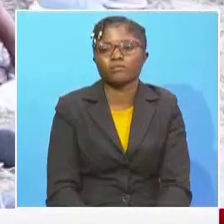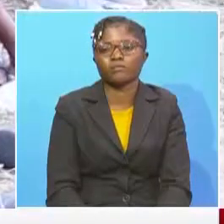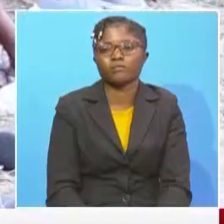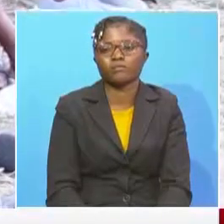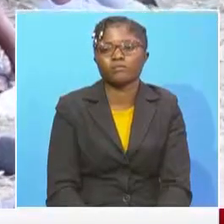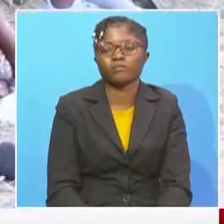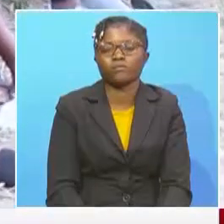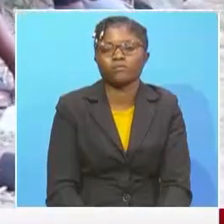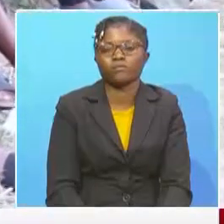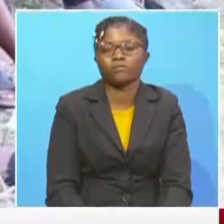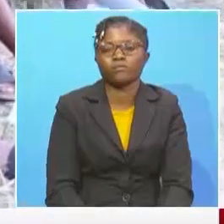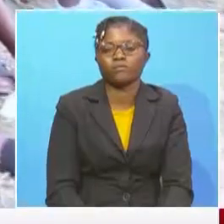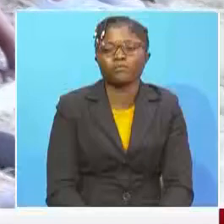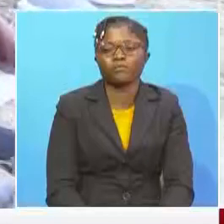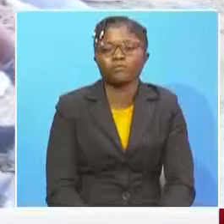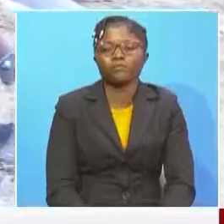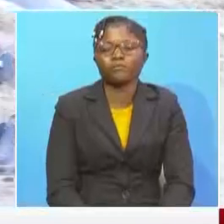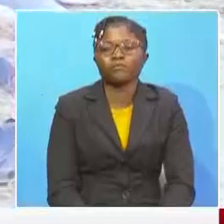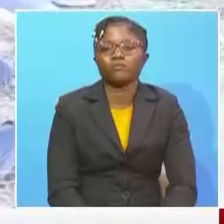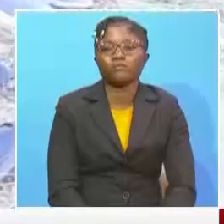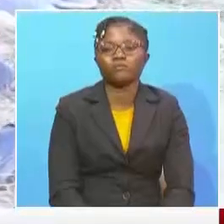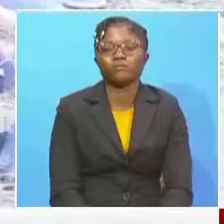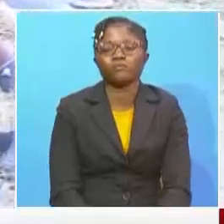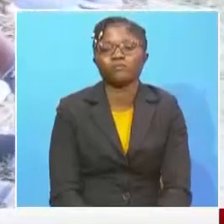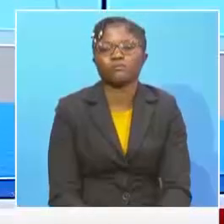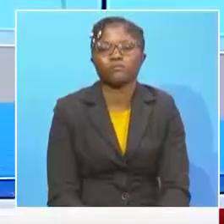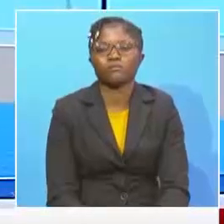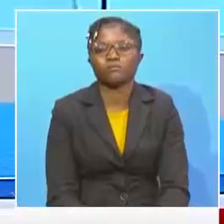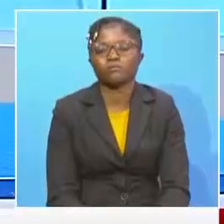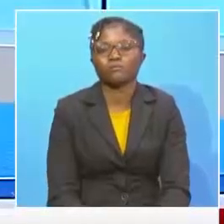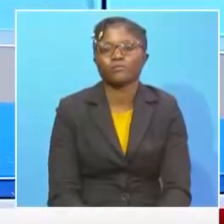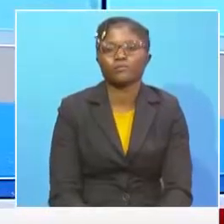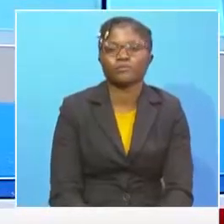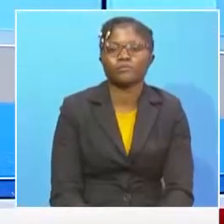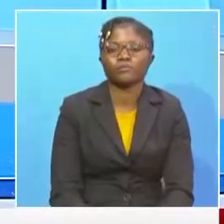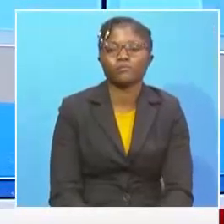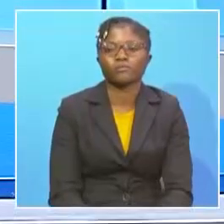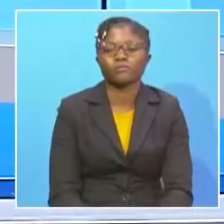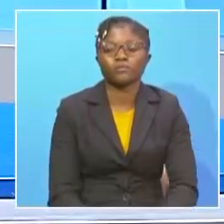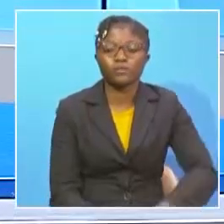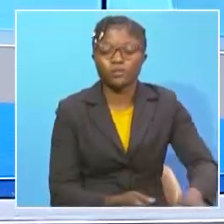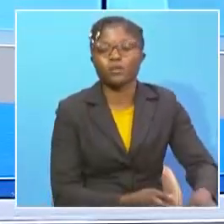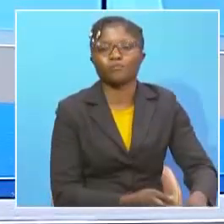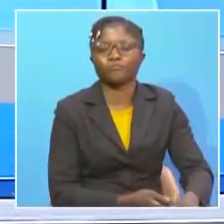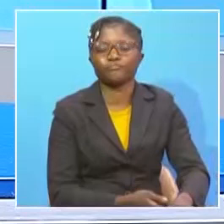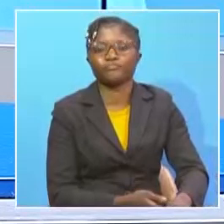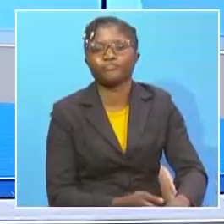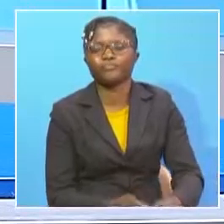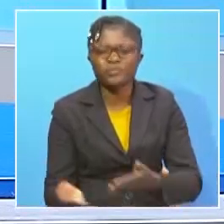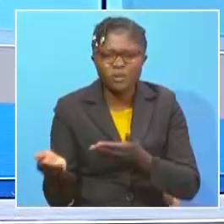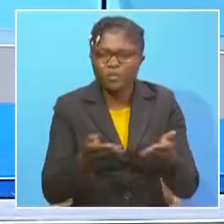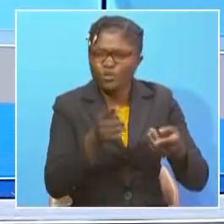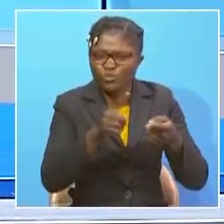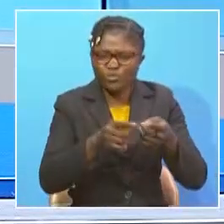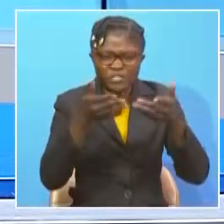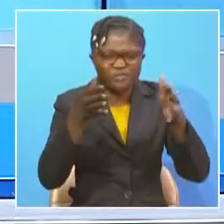Riverside. Reporting for Zanis in Senga Hill District, Namsokwe Bwembia. Well, that report from Namsokwe brings us to the